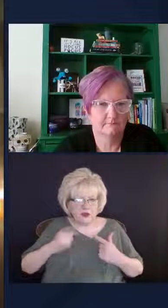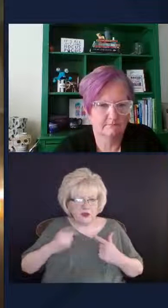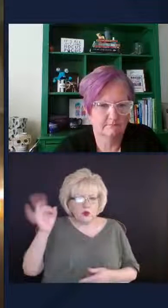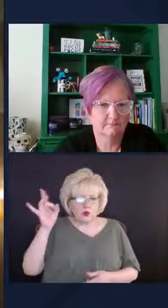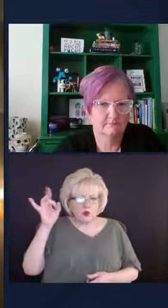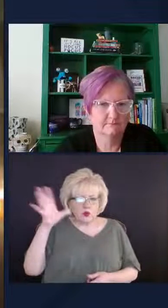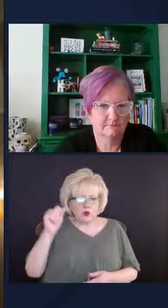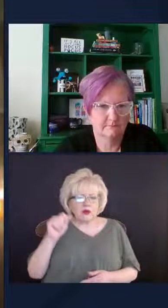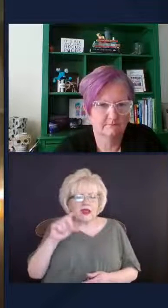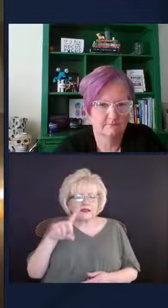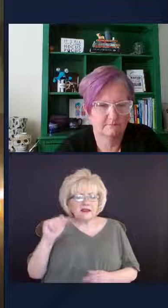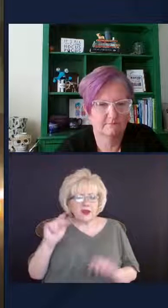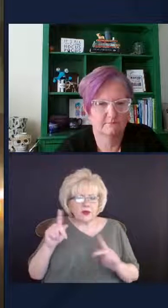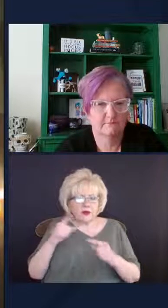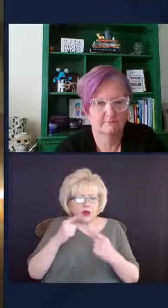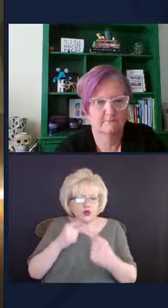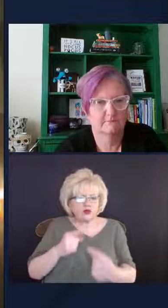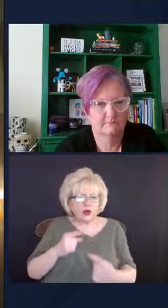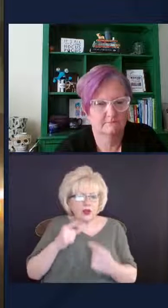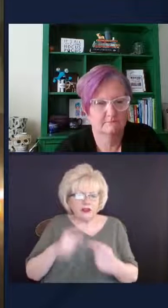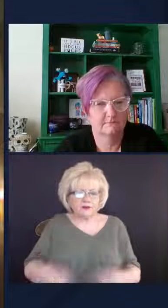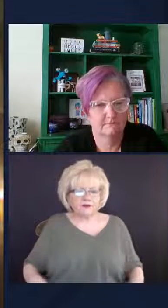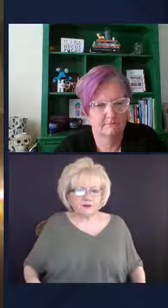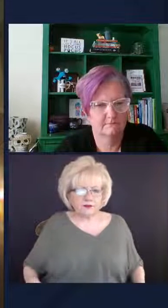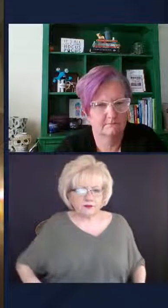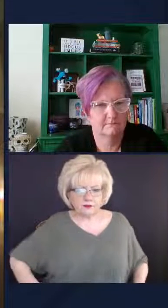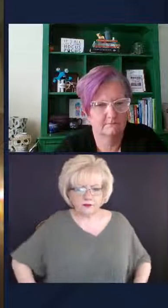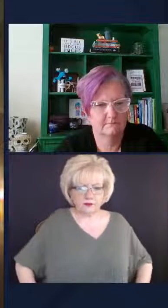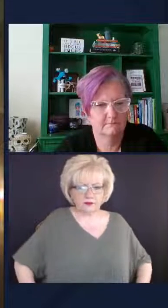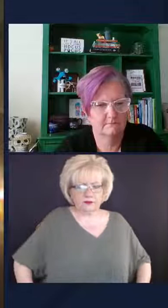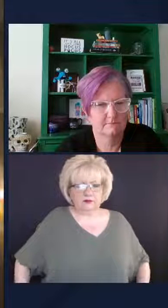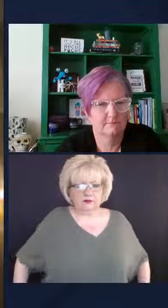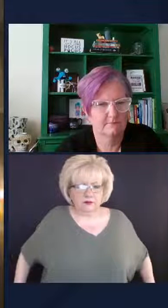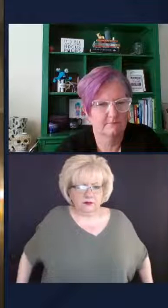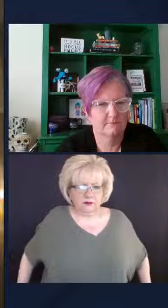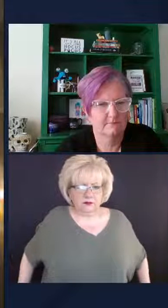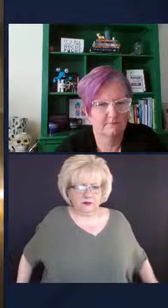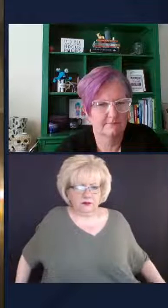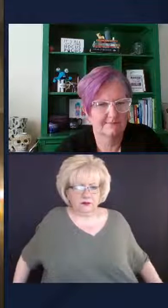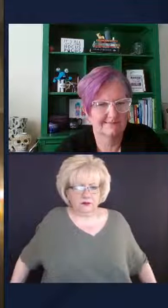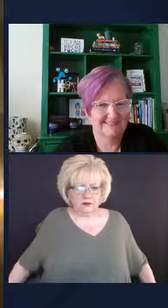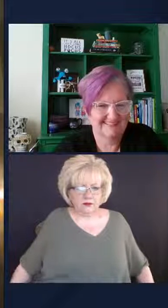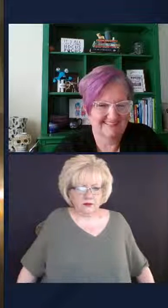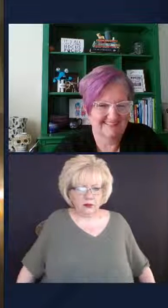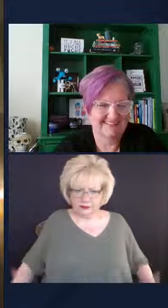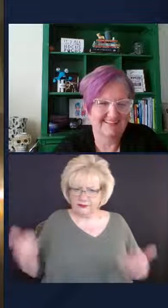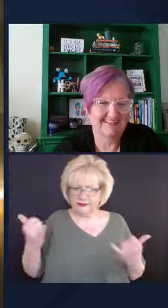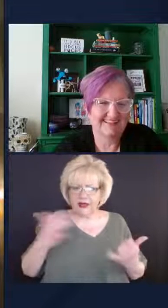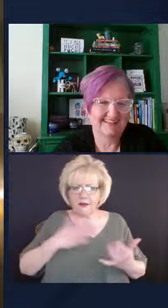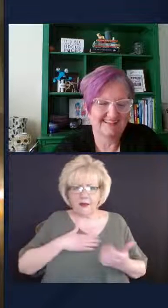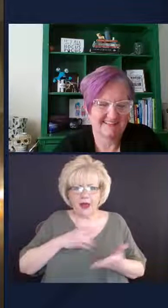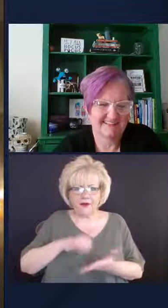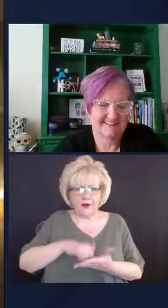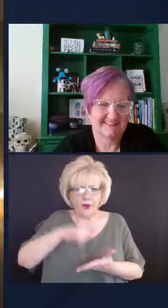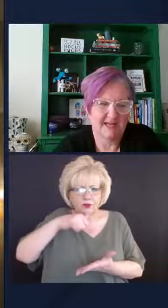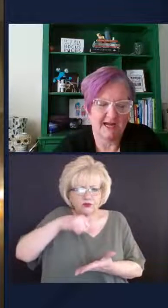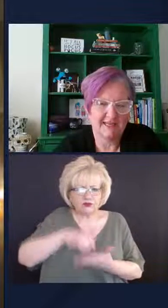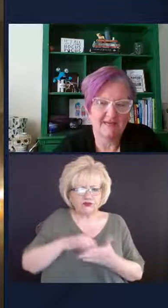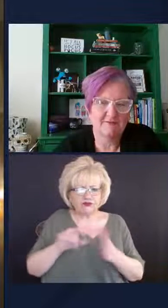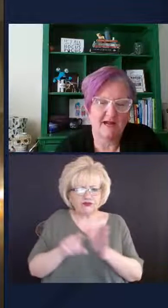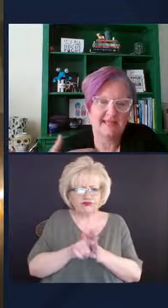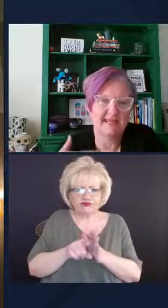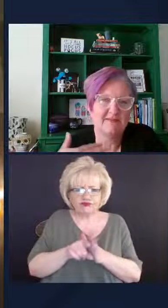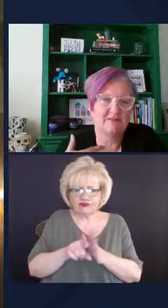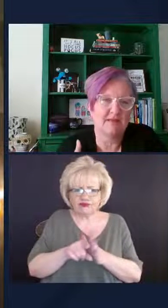are struggling. Um, and now mine's going off. Um, Yeah,